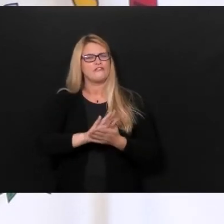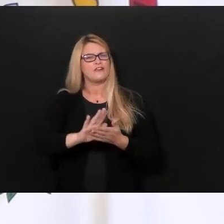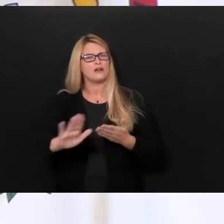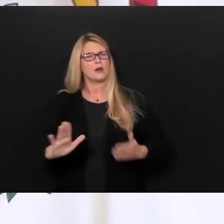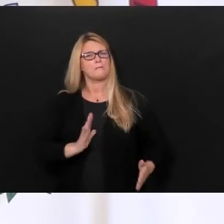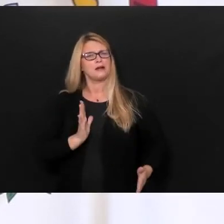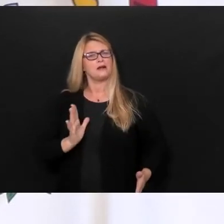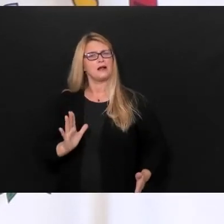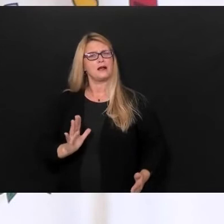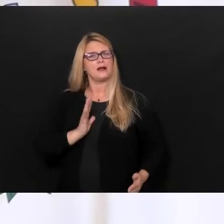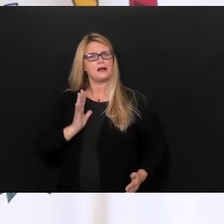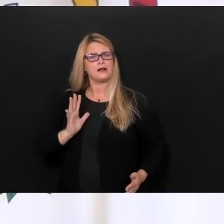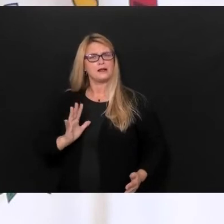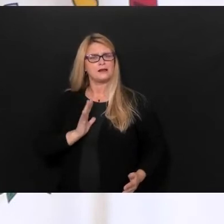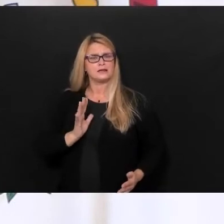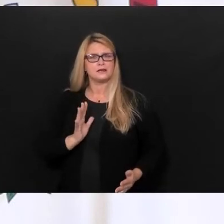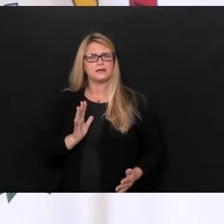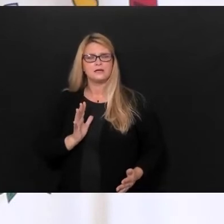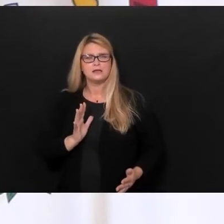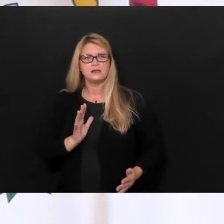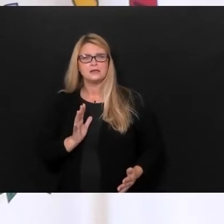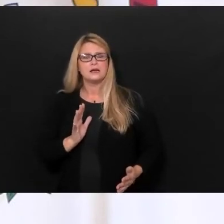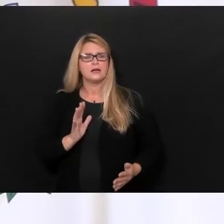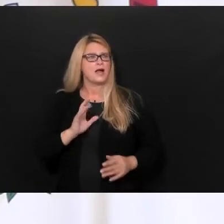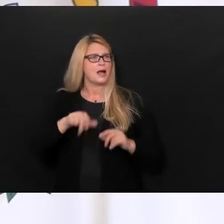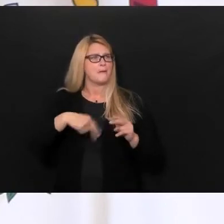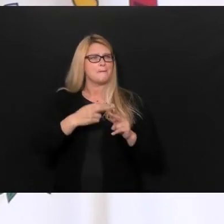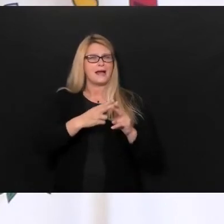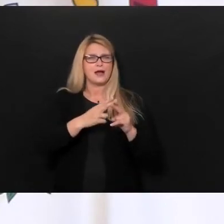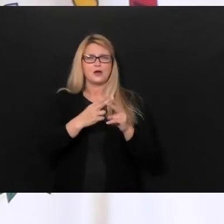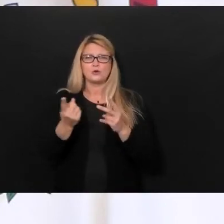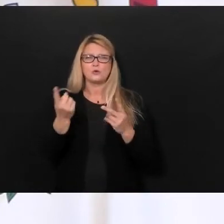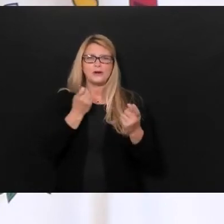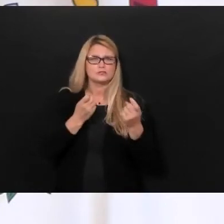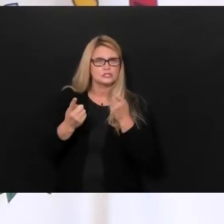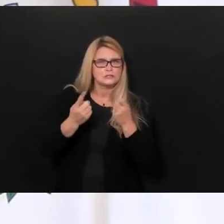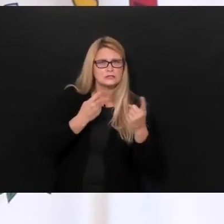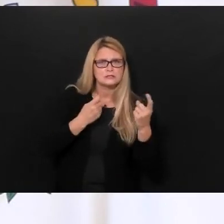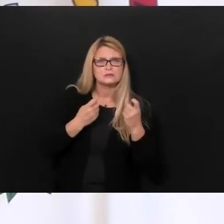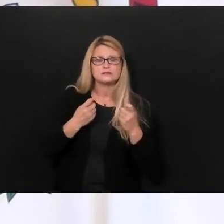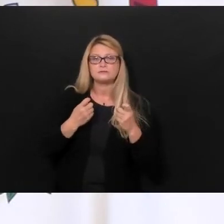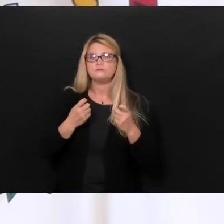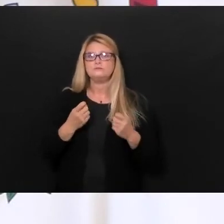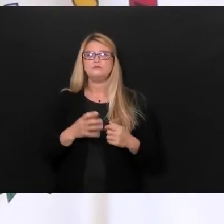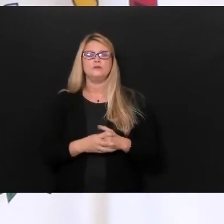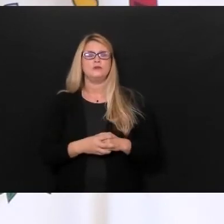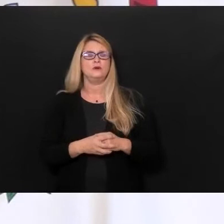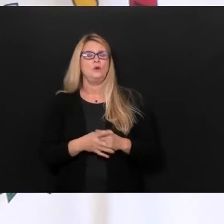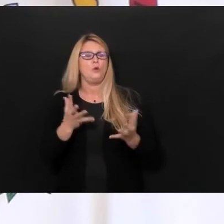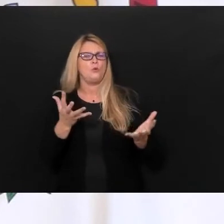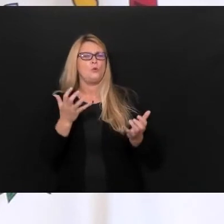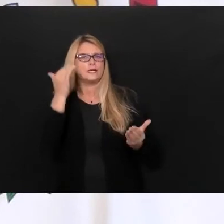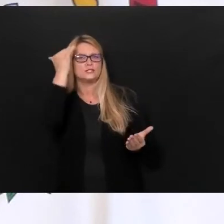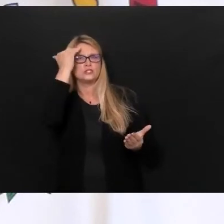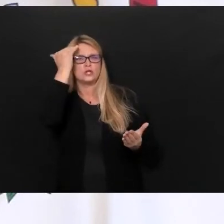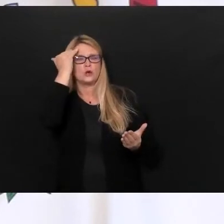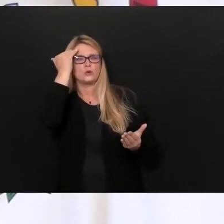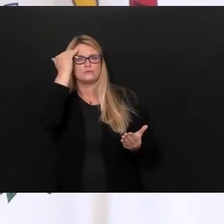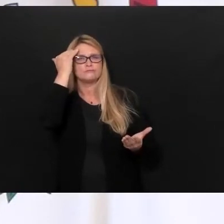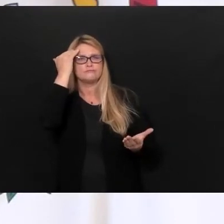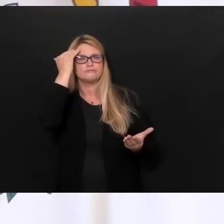caring about so many different aspects. The aspect of, you know, just the fact that they